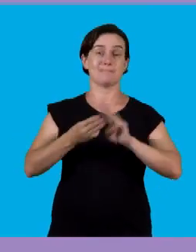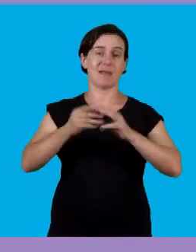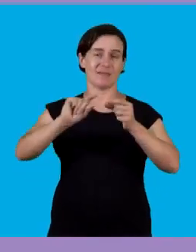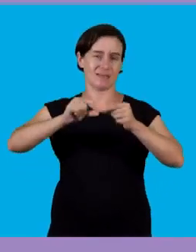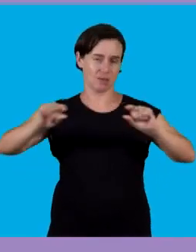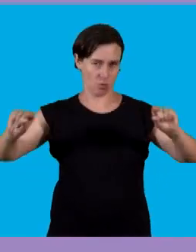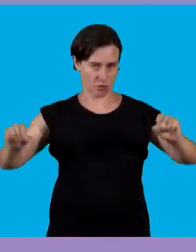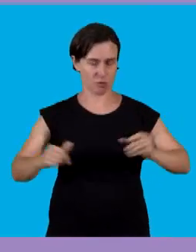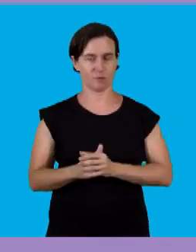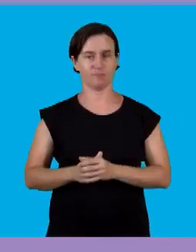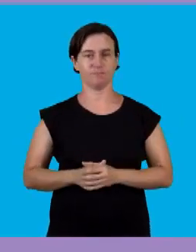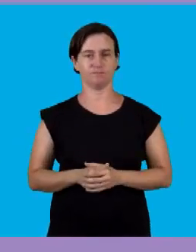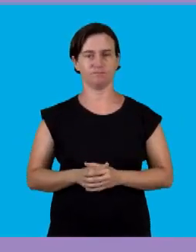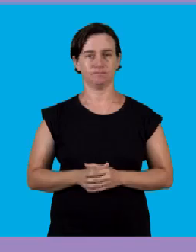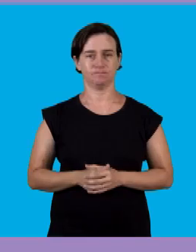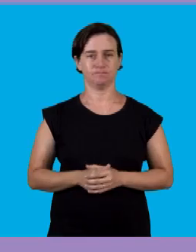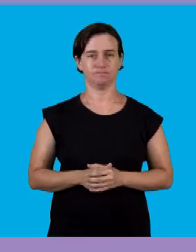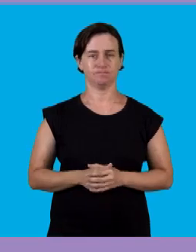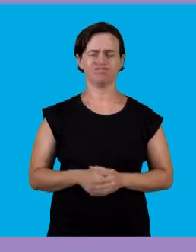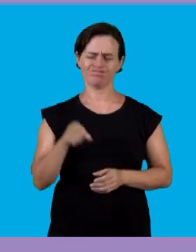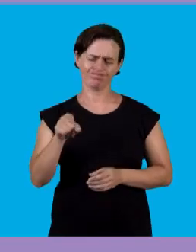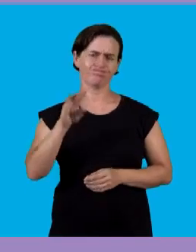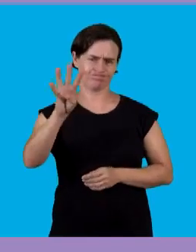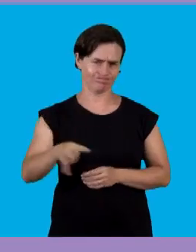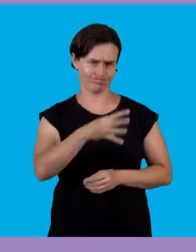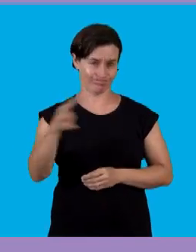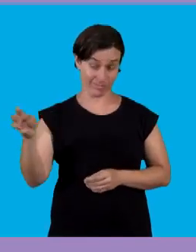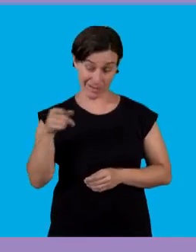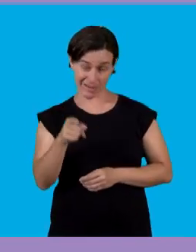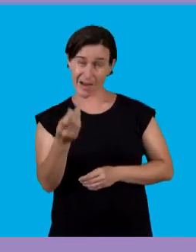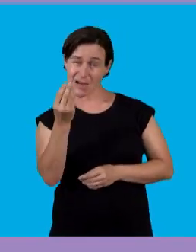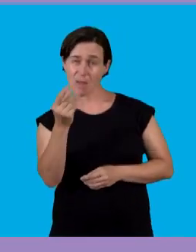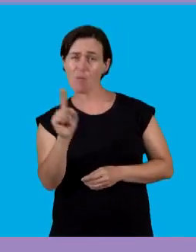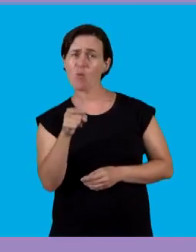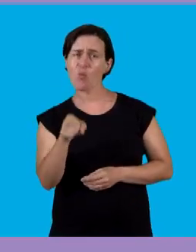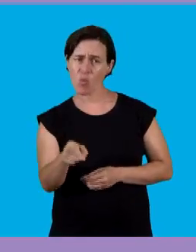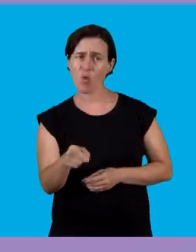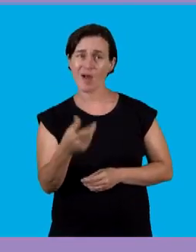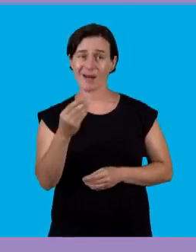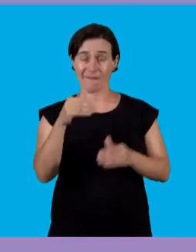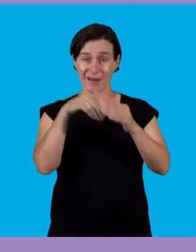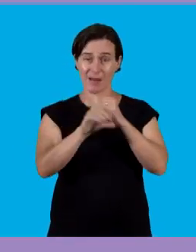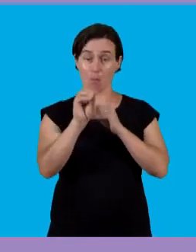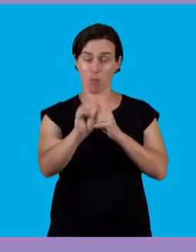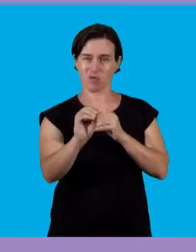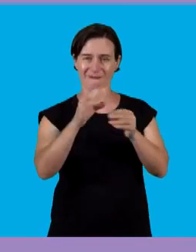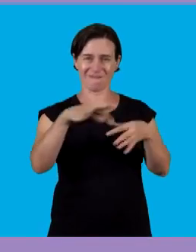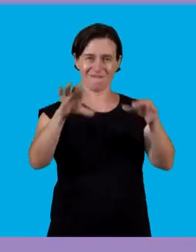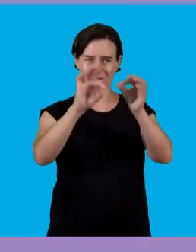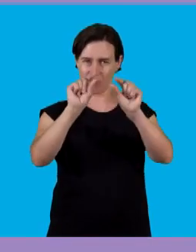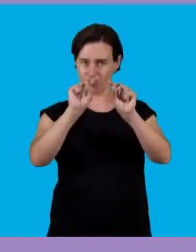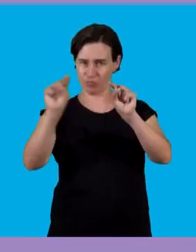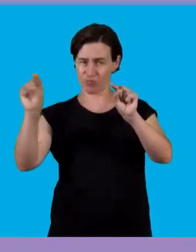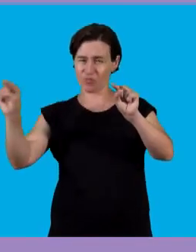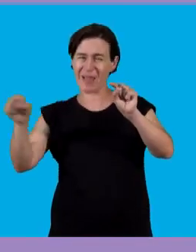these input values and output values. Now in our table, we have been given some input